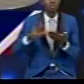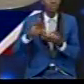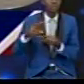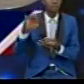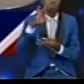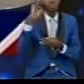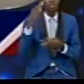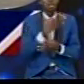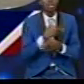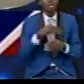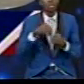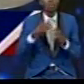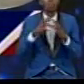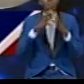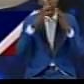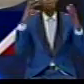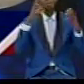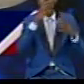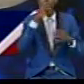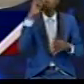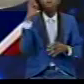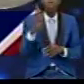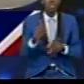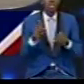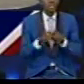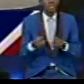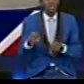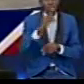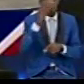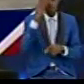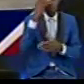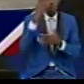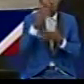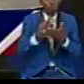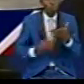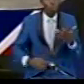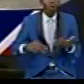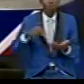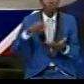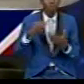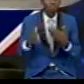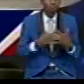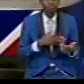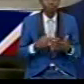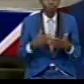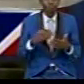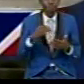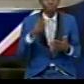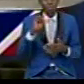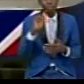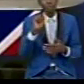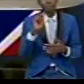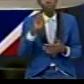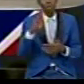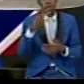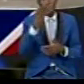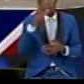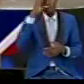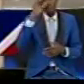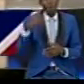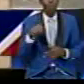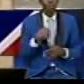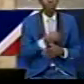the Holy Ghost, and in much assurance, as ye know what manner of men we